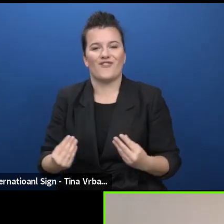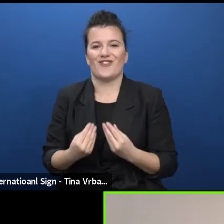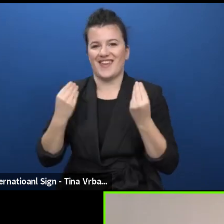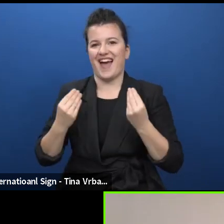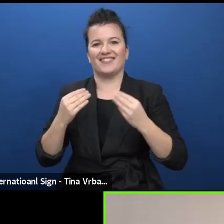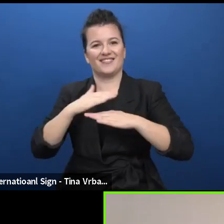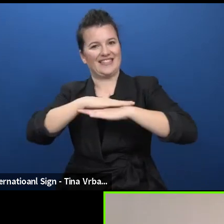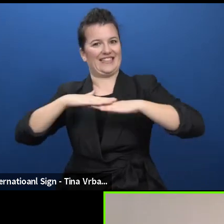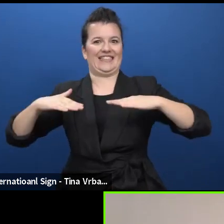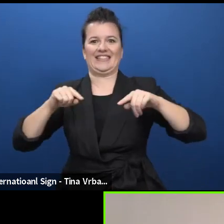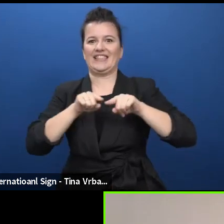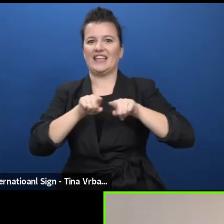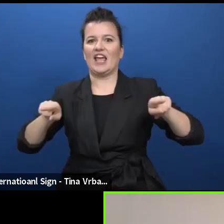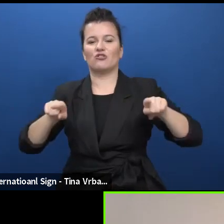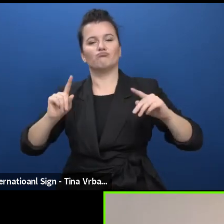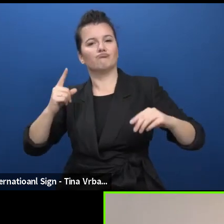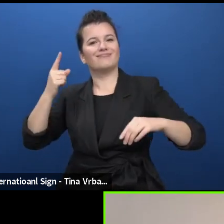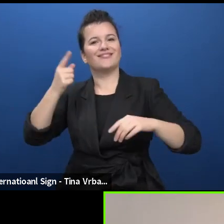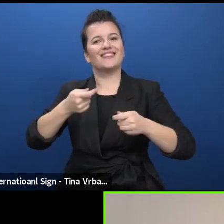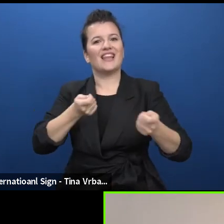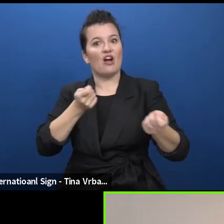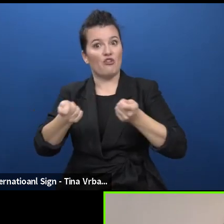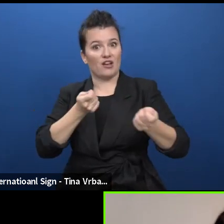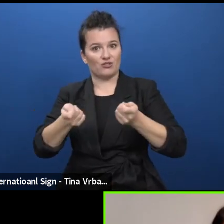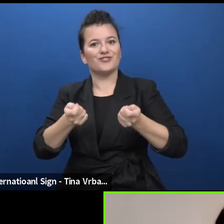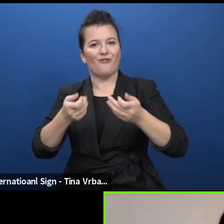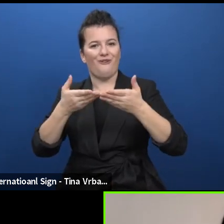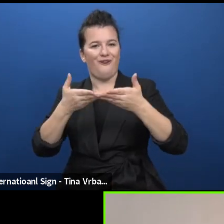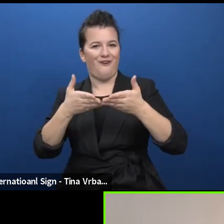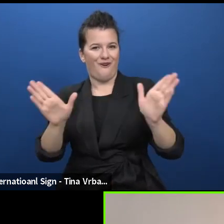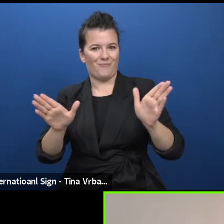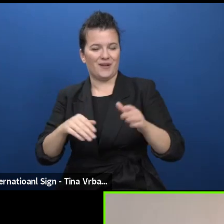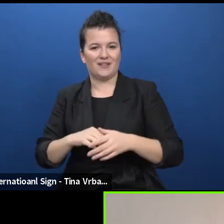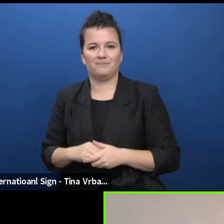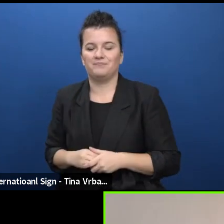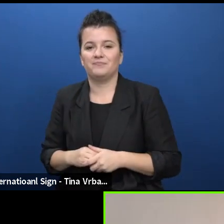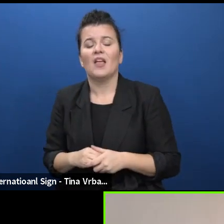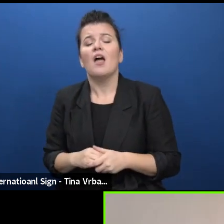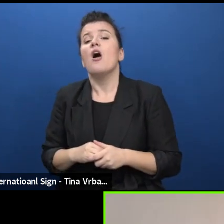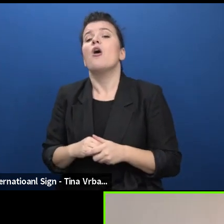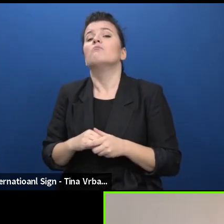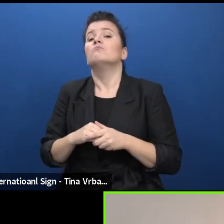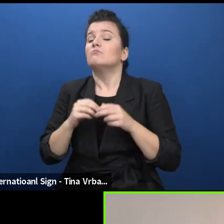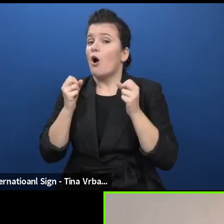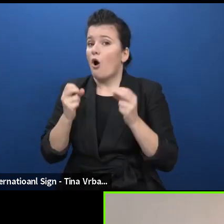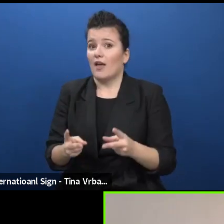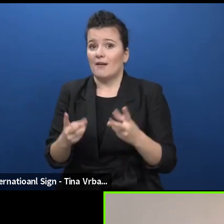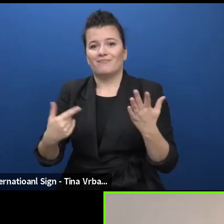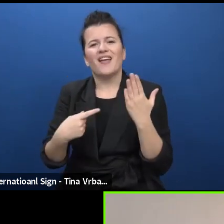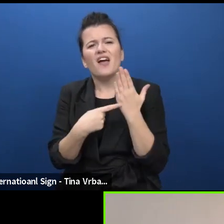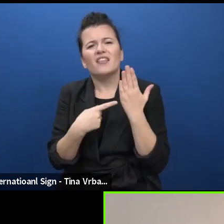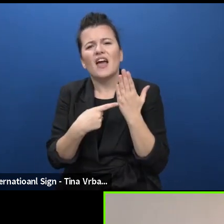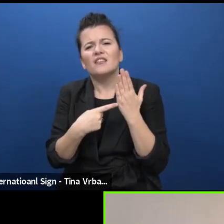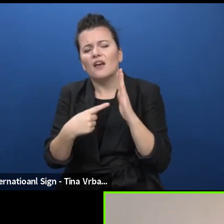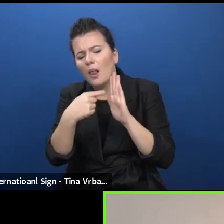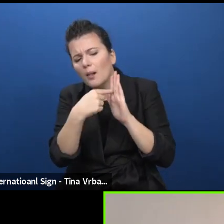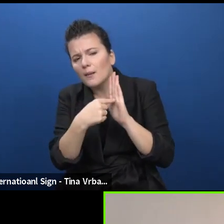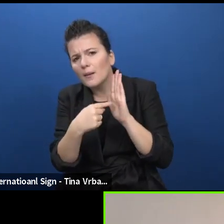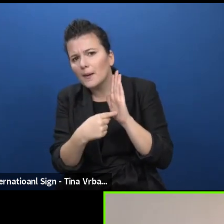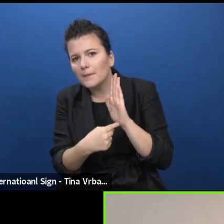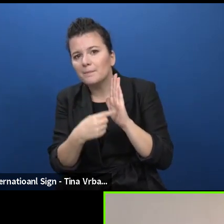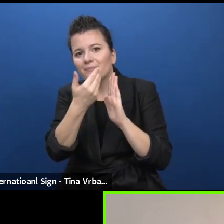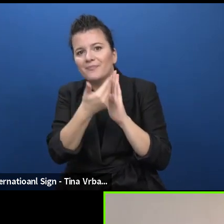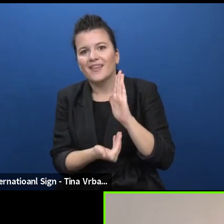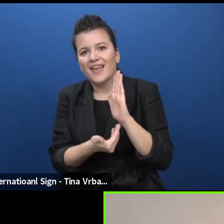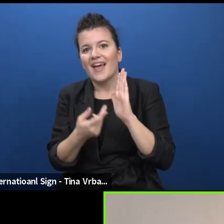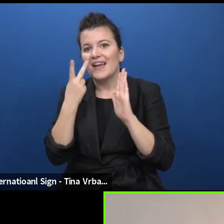Now, some technical details. Our colleagues are currently sharing in the chat